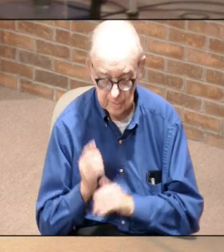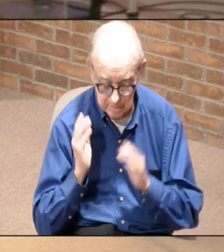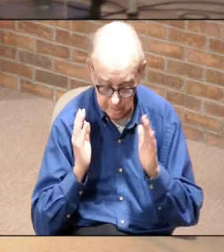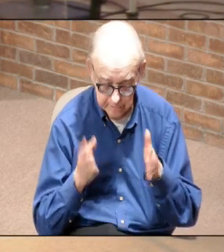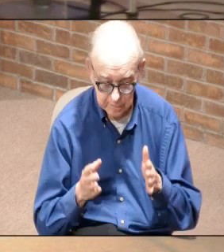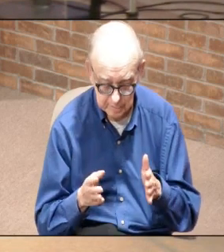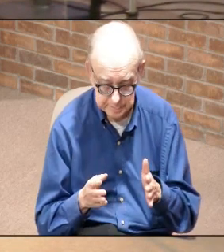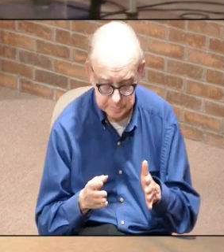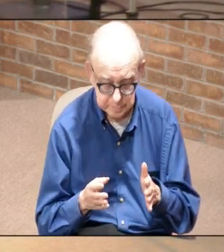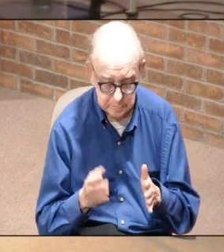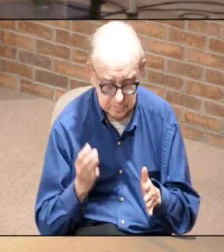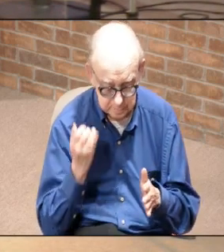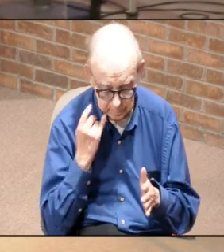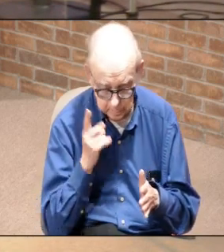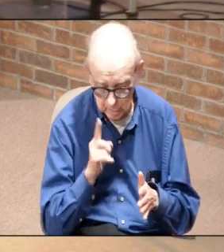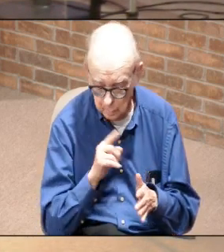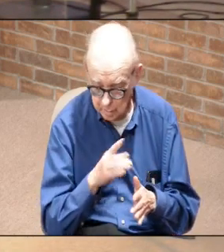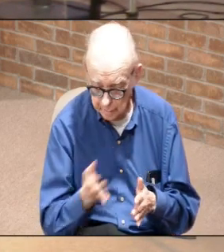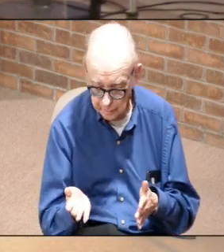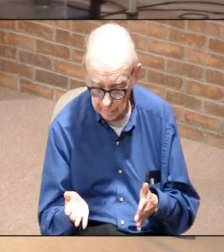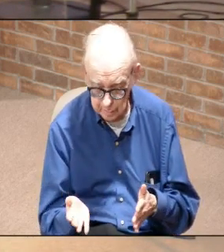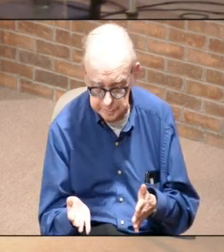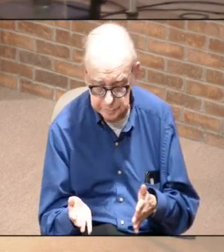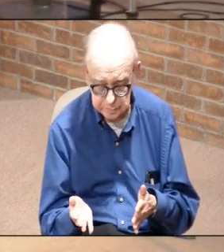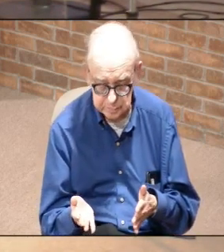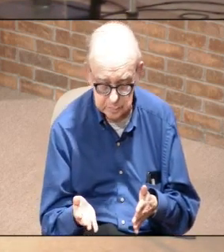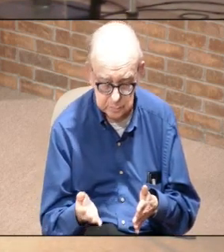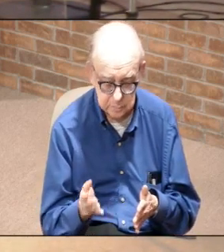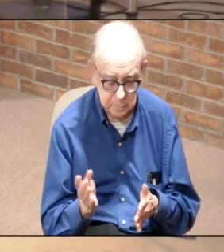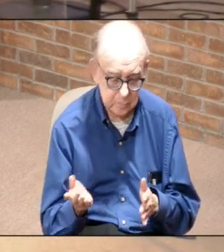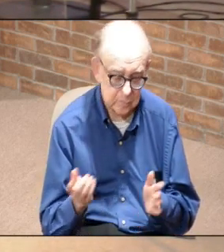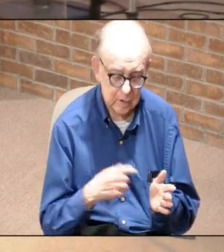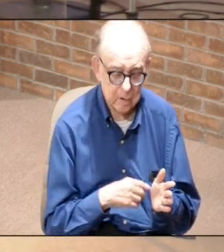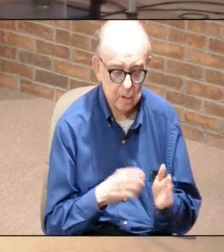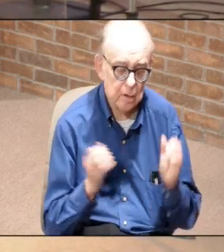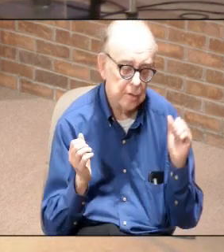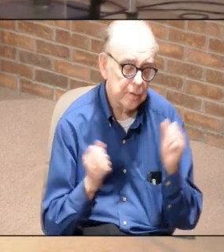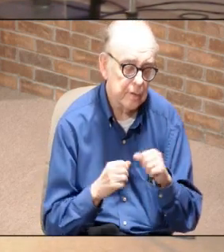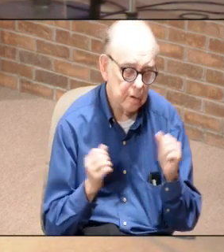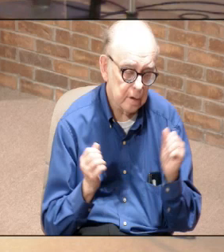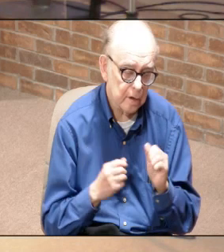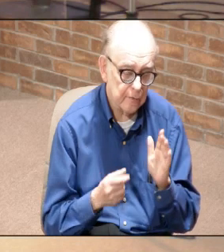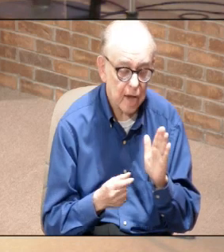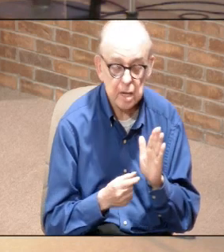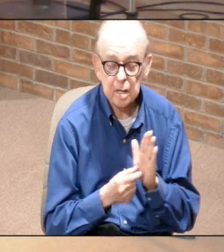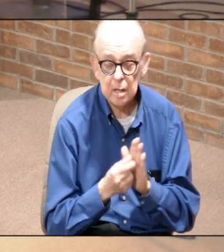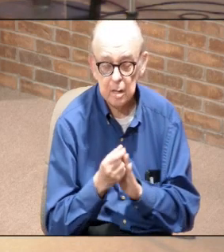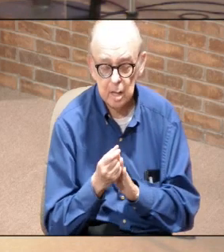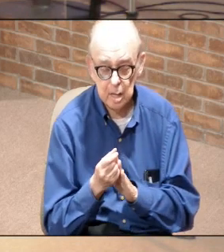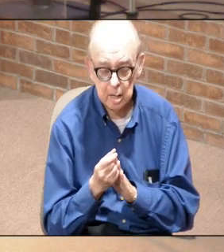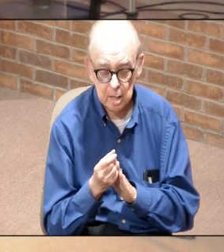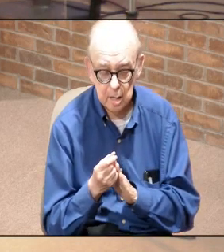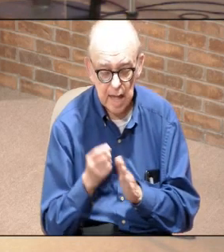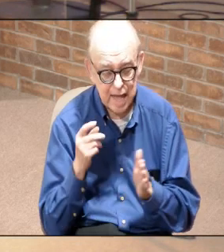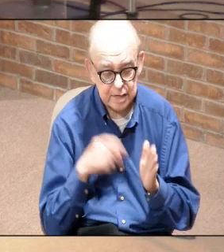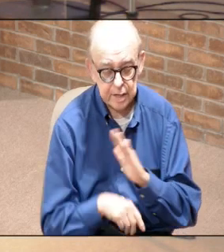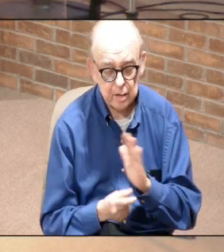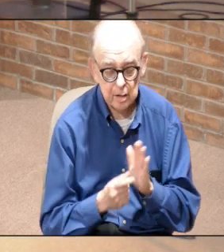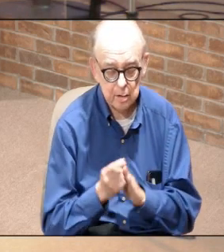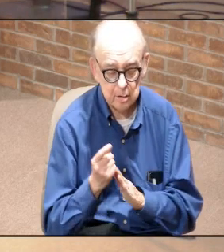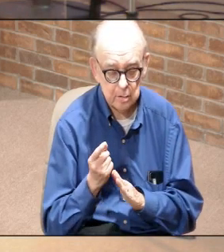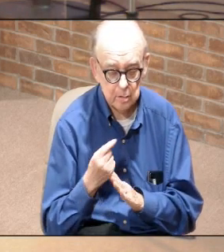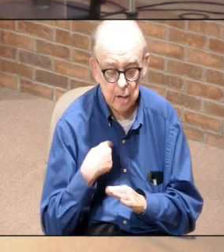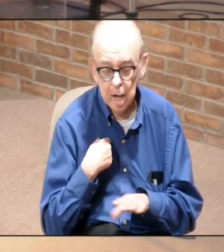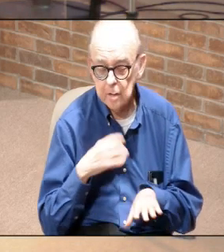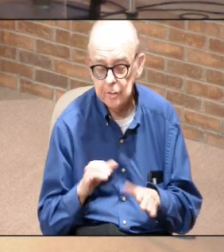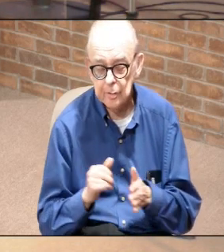listen, if one of you will come and fight Goliath and kill him, here's what I'm